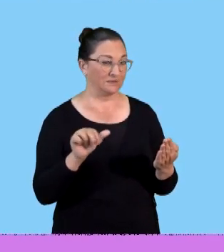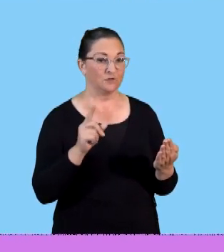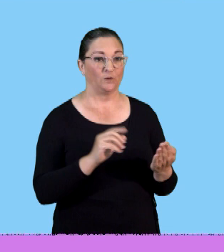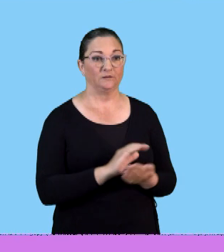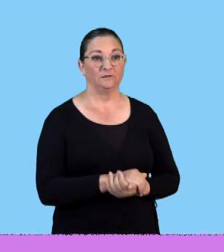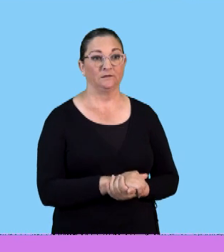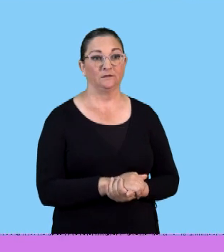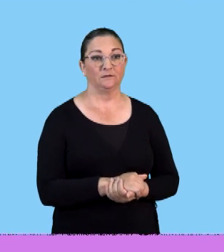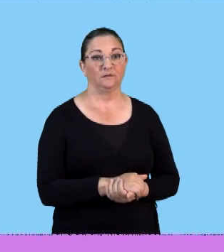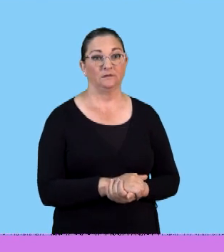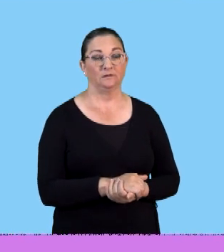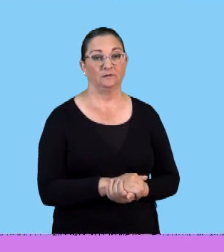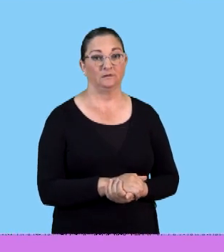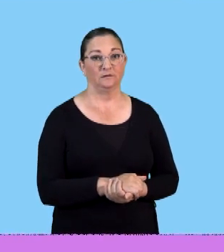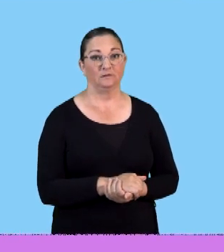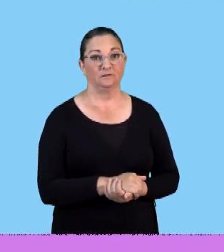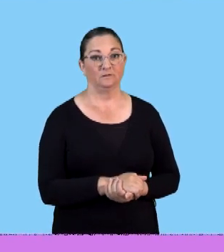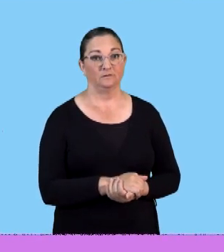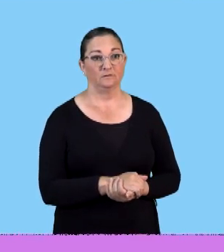36.